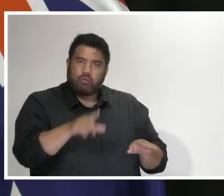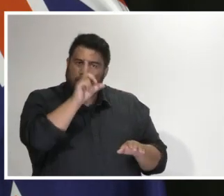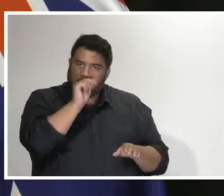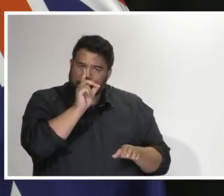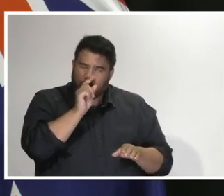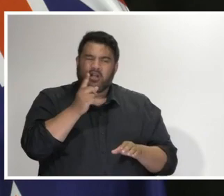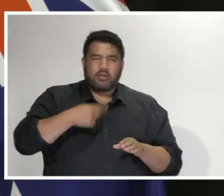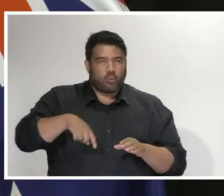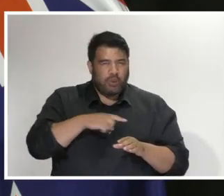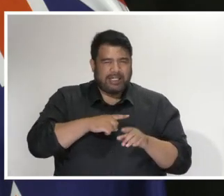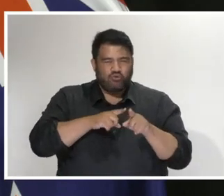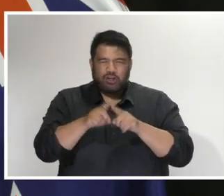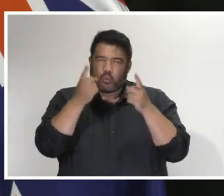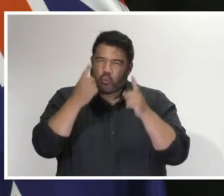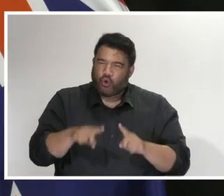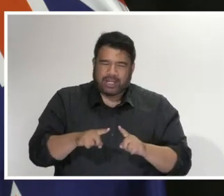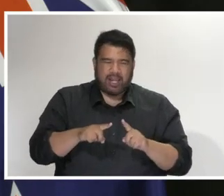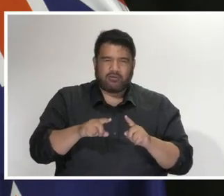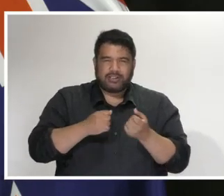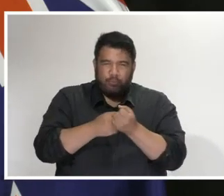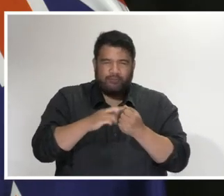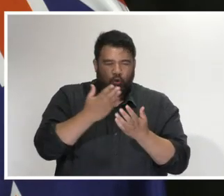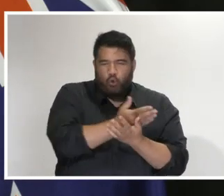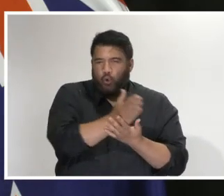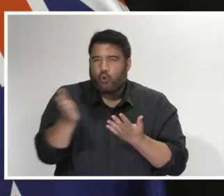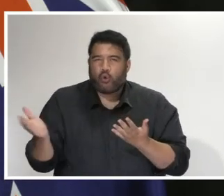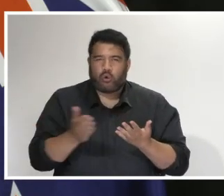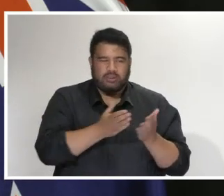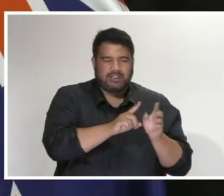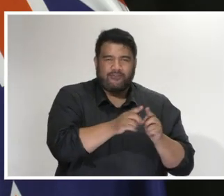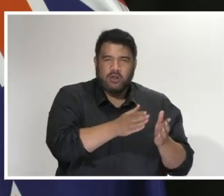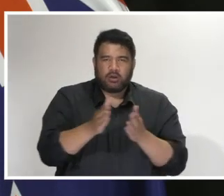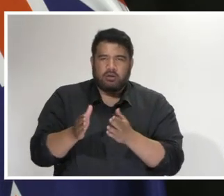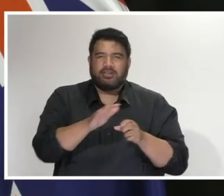all of those scenarios. We've still got at least 2 weeks of the level 4 lockdown